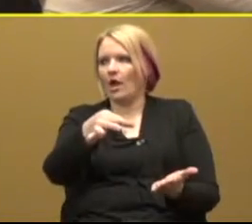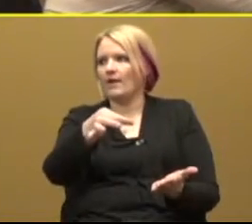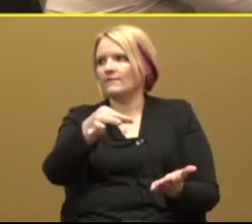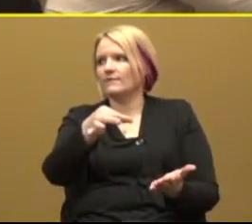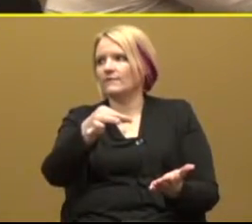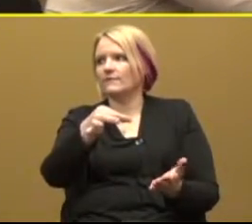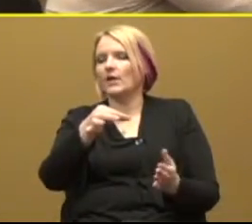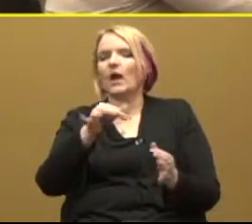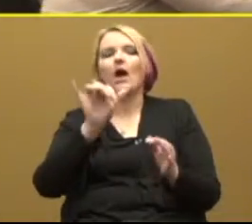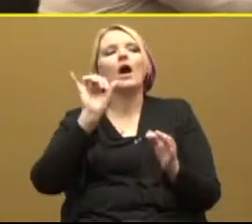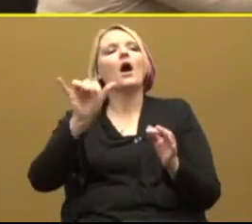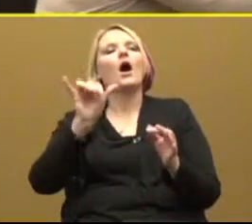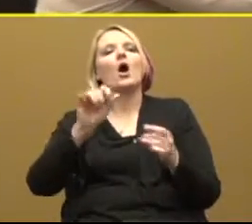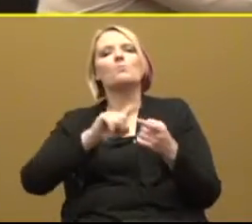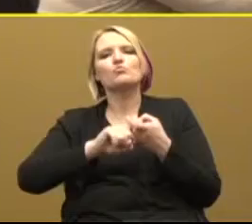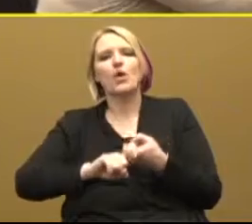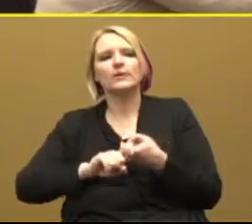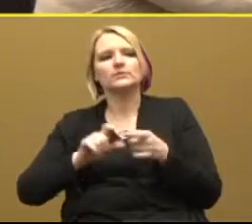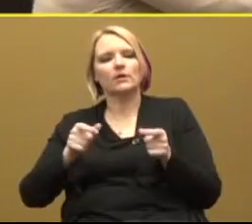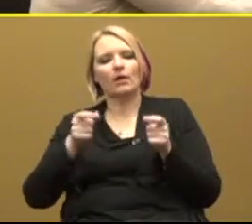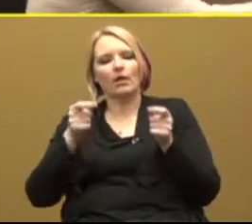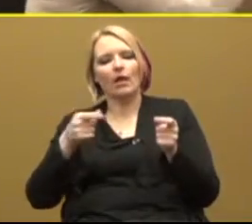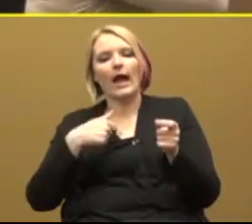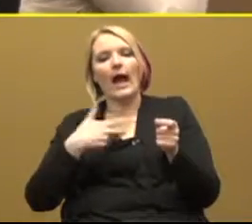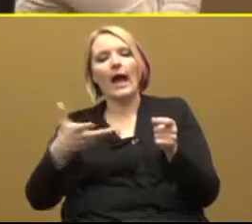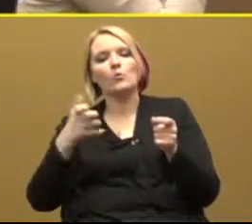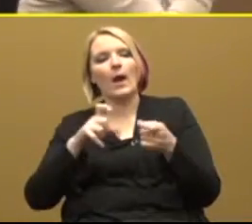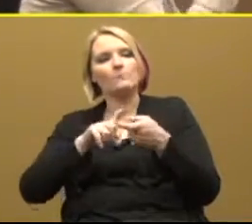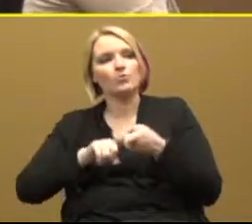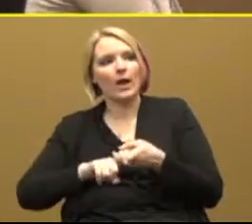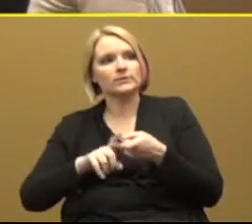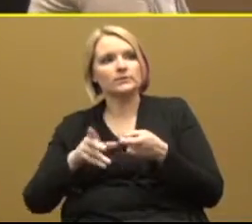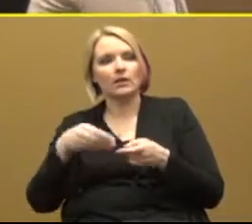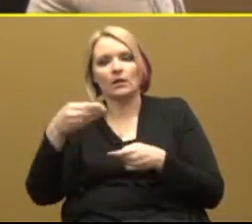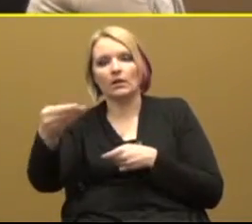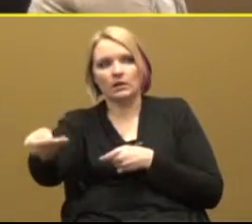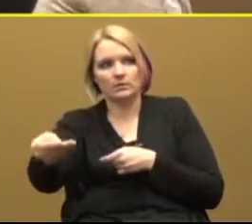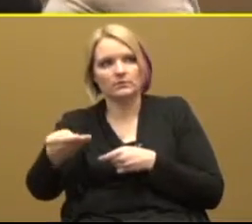Oh, pretzel. I want pretzel.